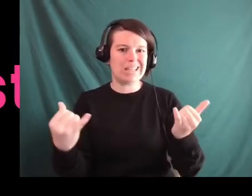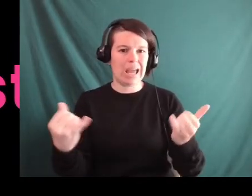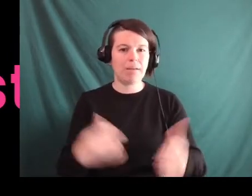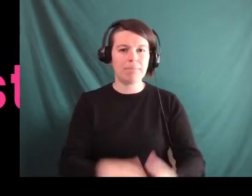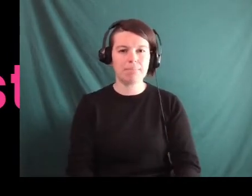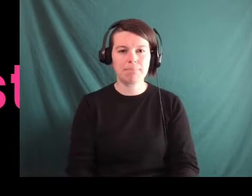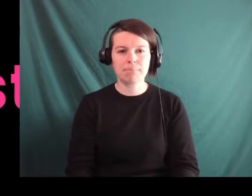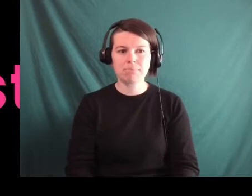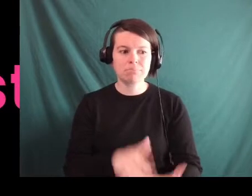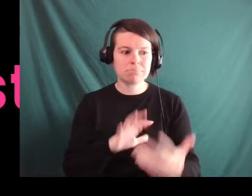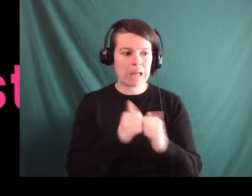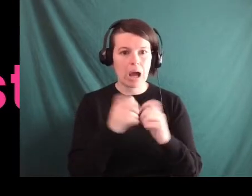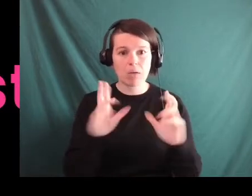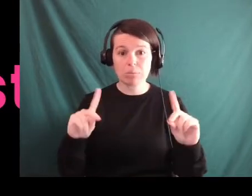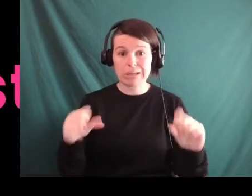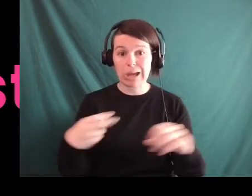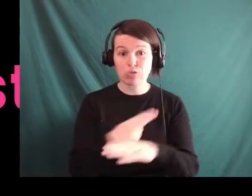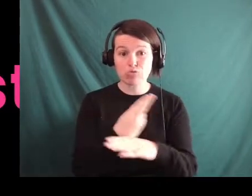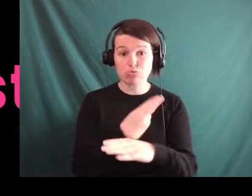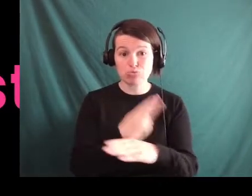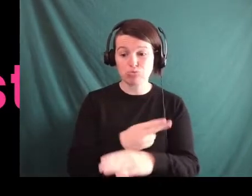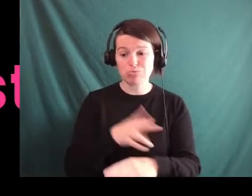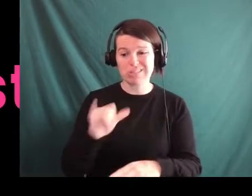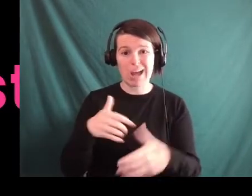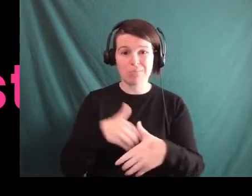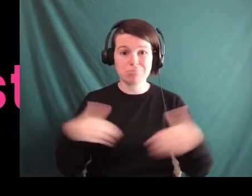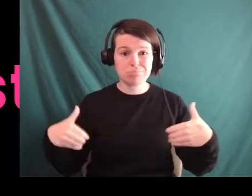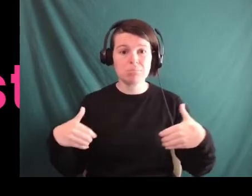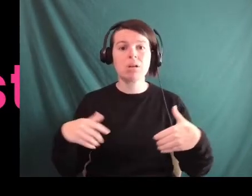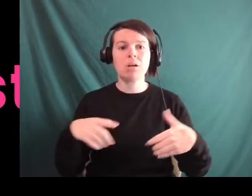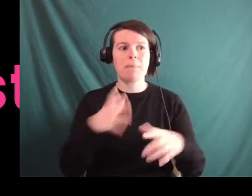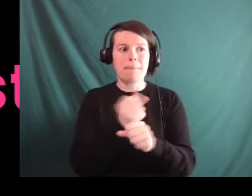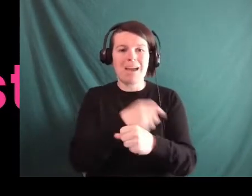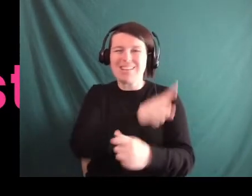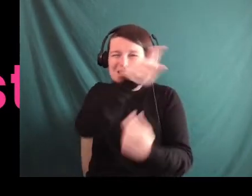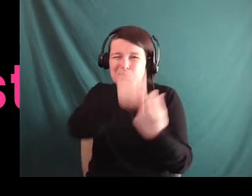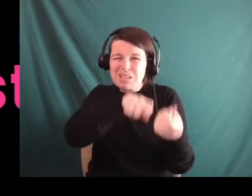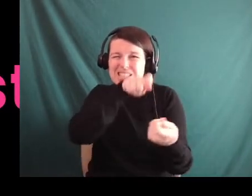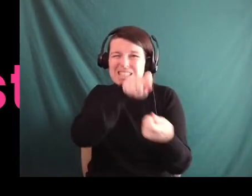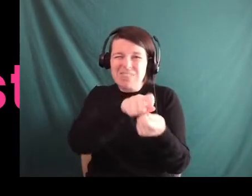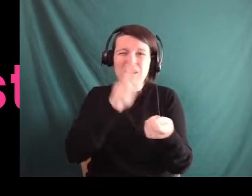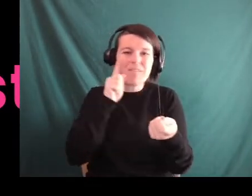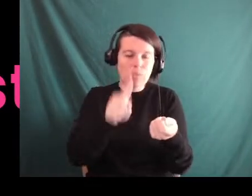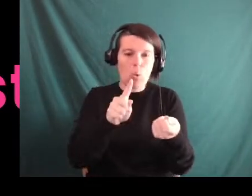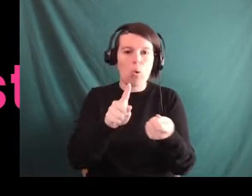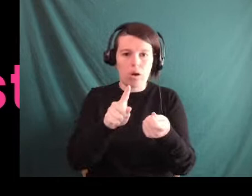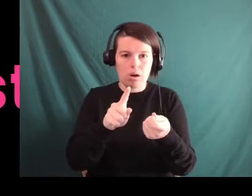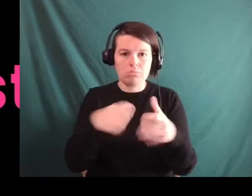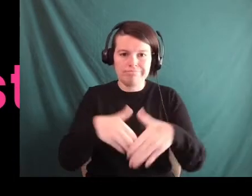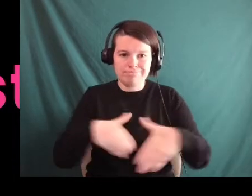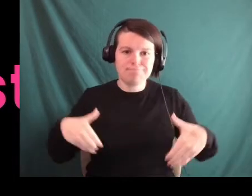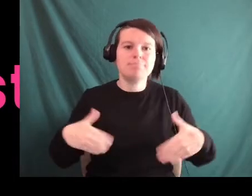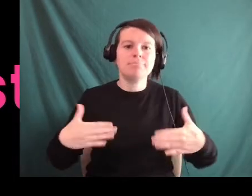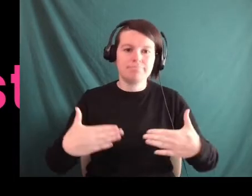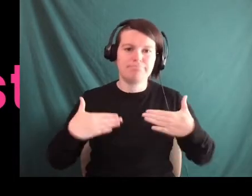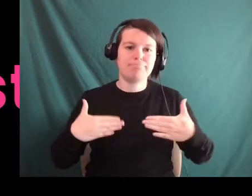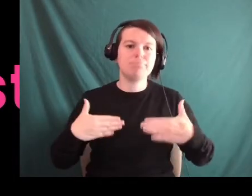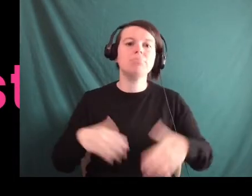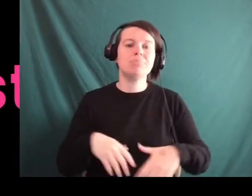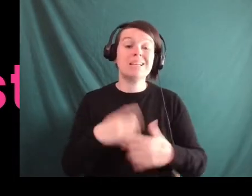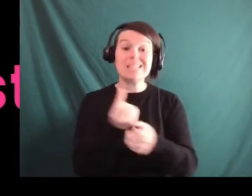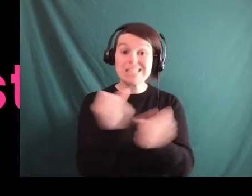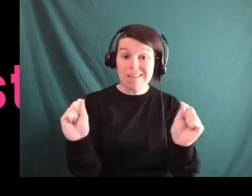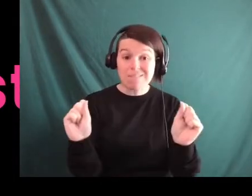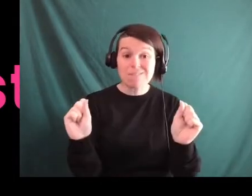is how people can use these binders, these garments made specifically for binding your chest